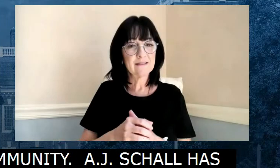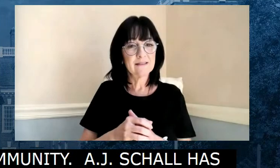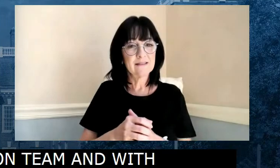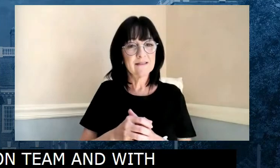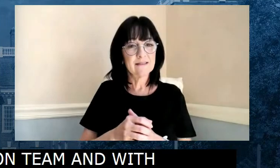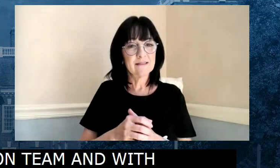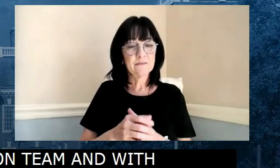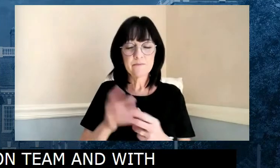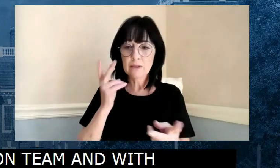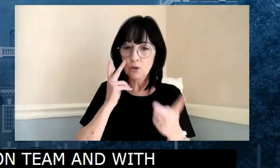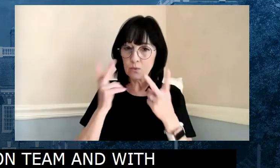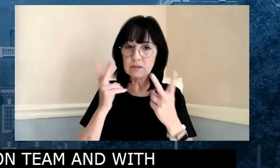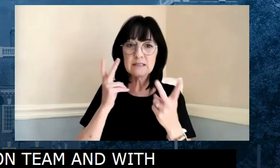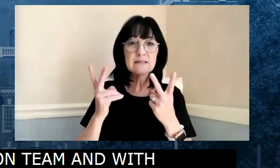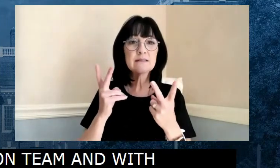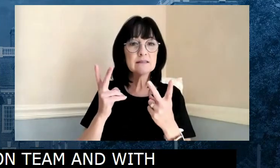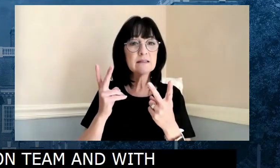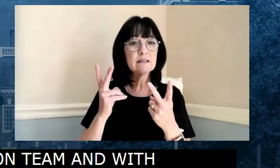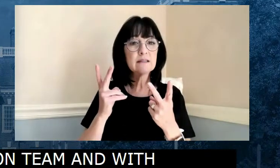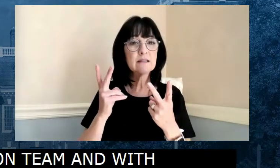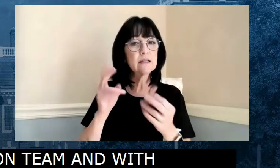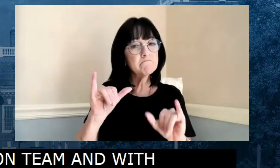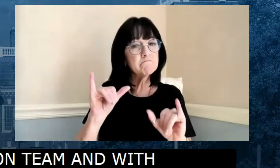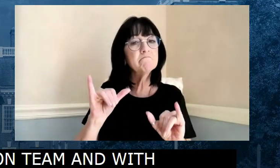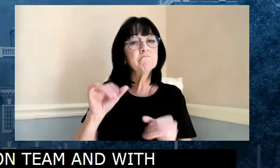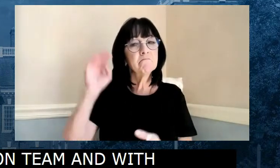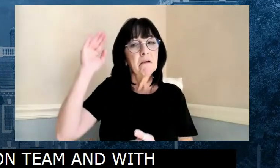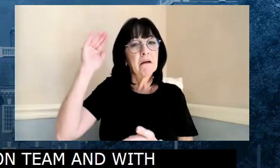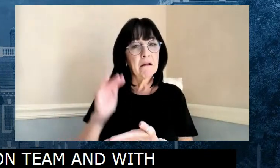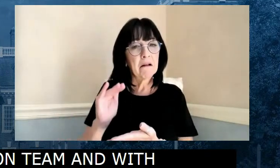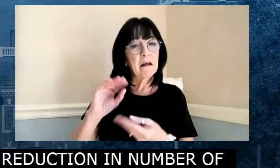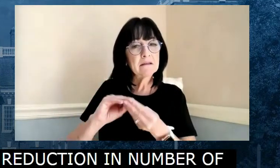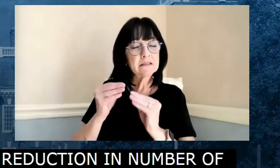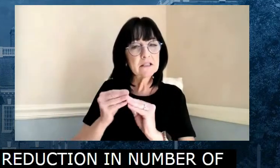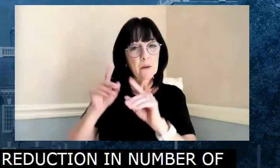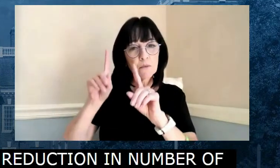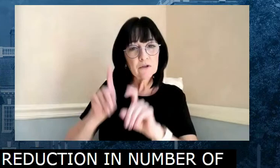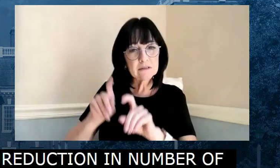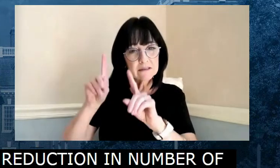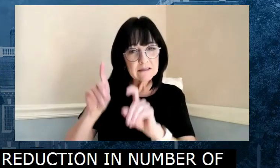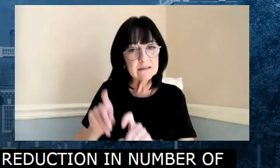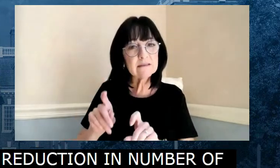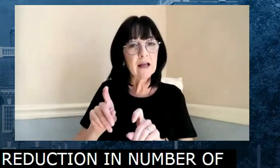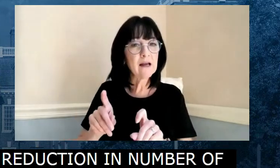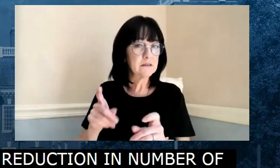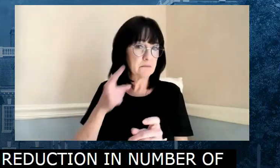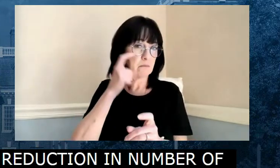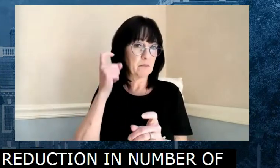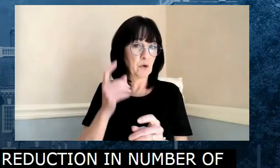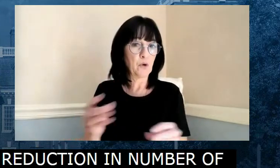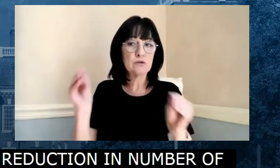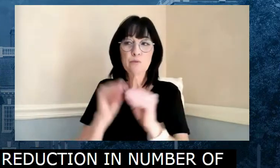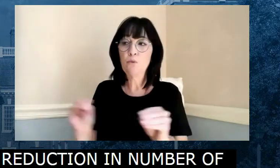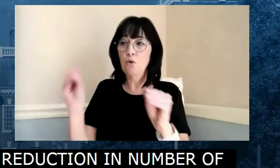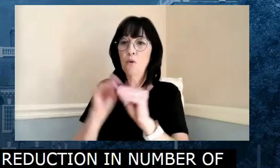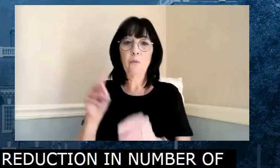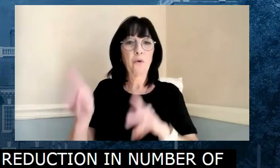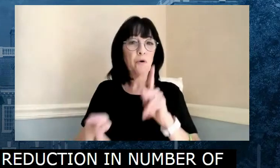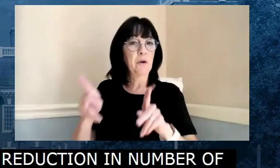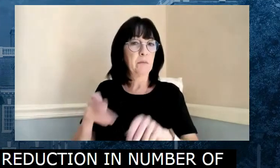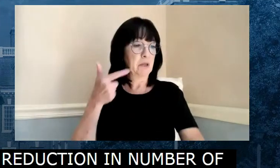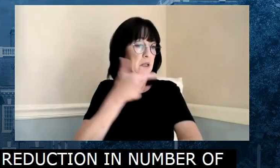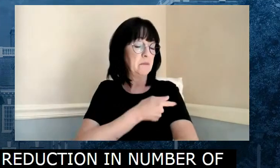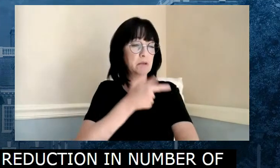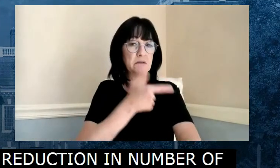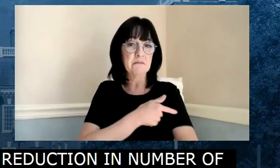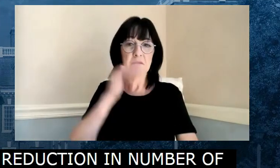further reduction in the number of tests with the positive situation across the state with the high level of vaccination. AJ,